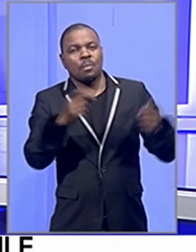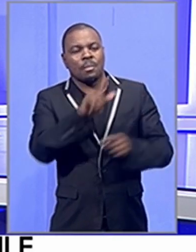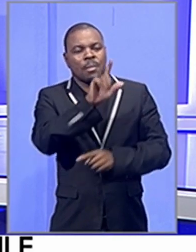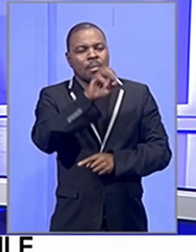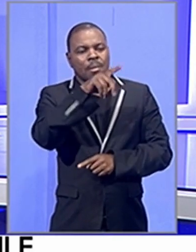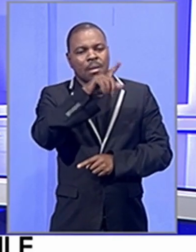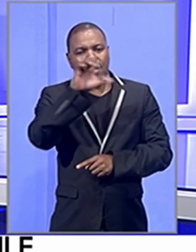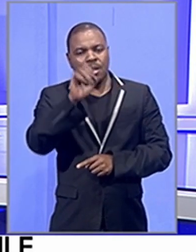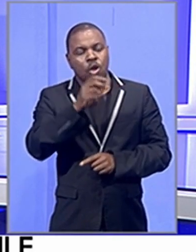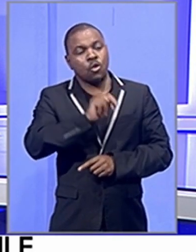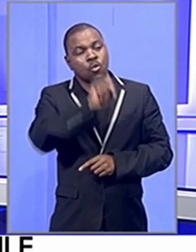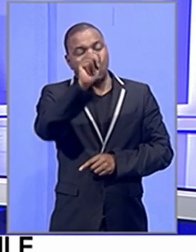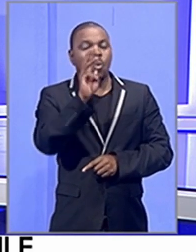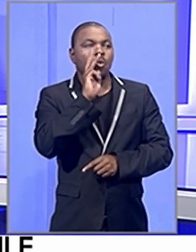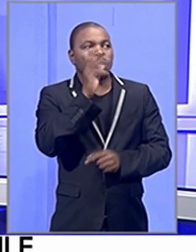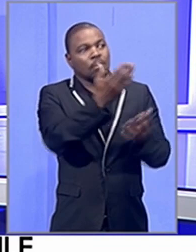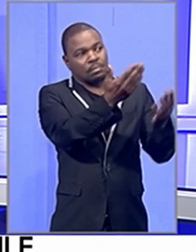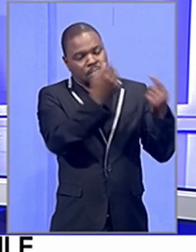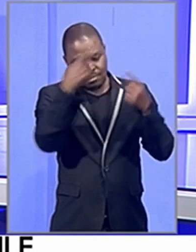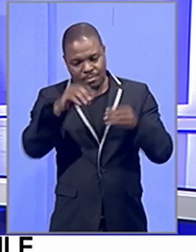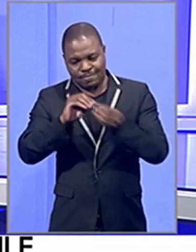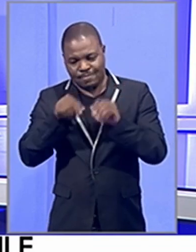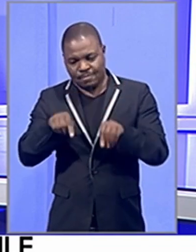Water go lokiša bothata bjo.